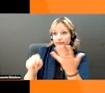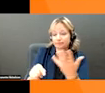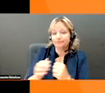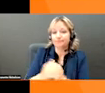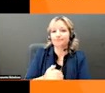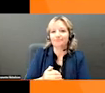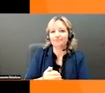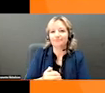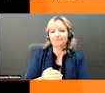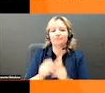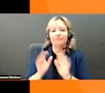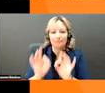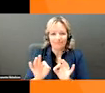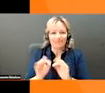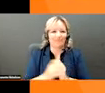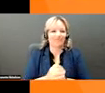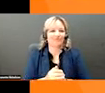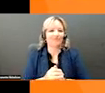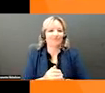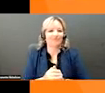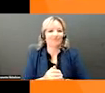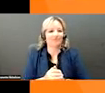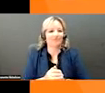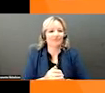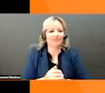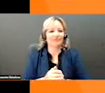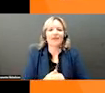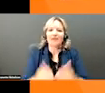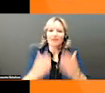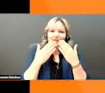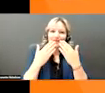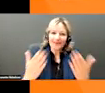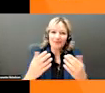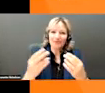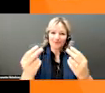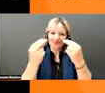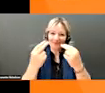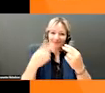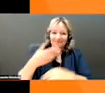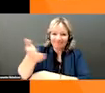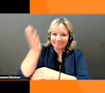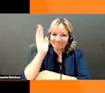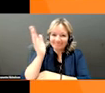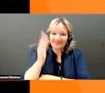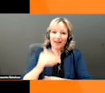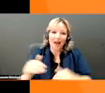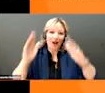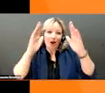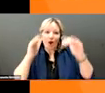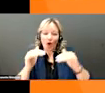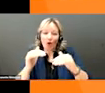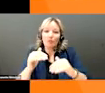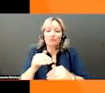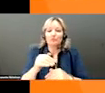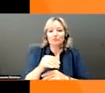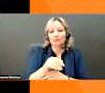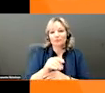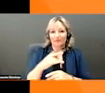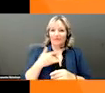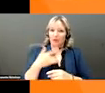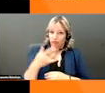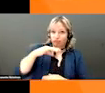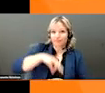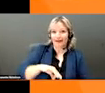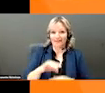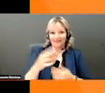being here, and I hope that I've added some value. to your work. It's a